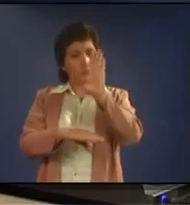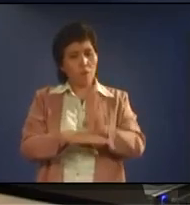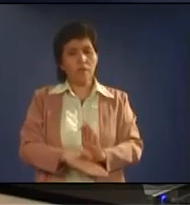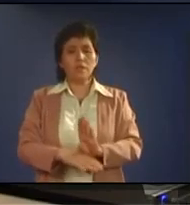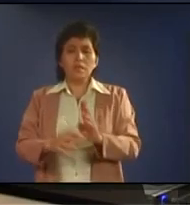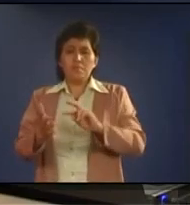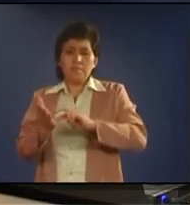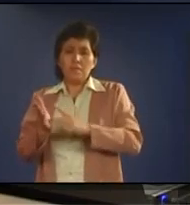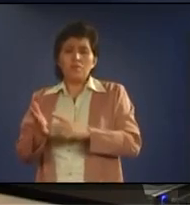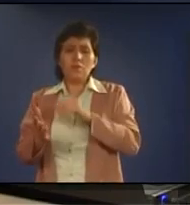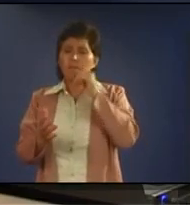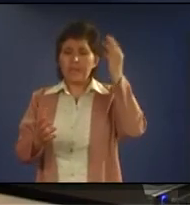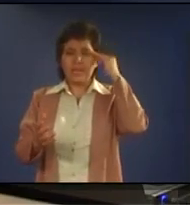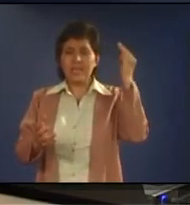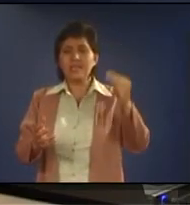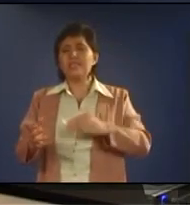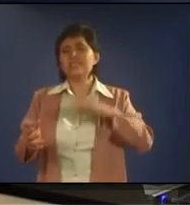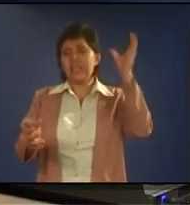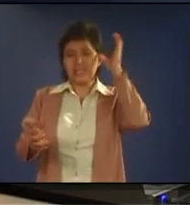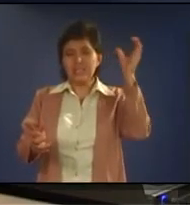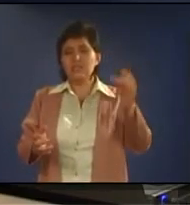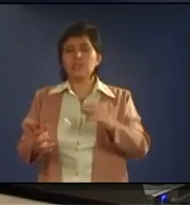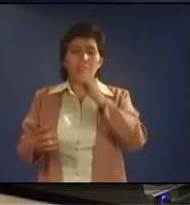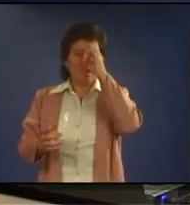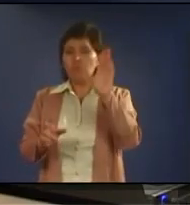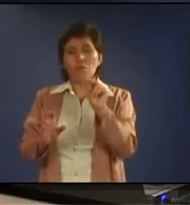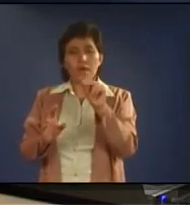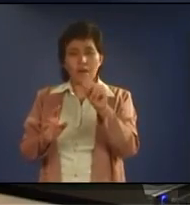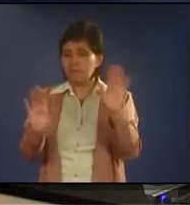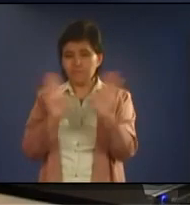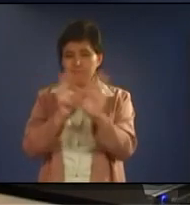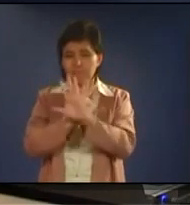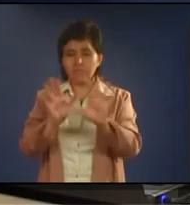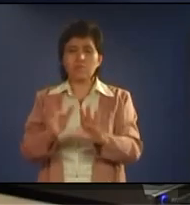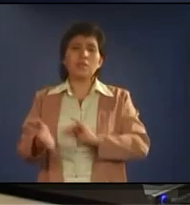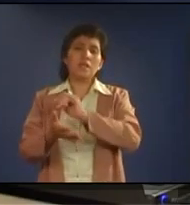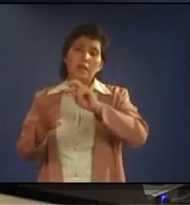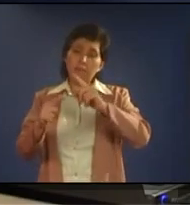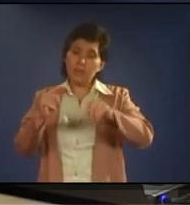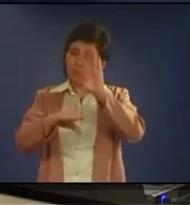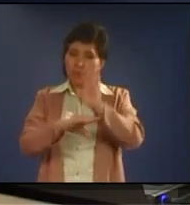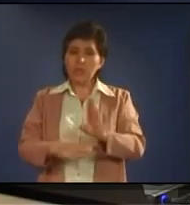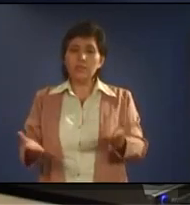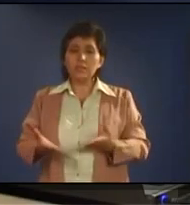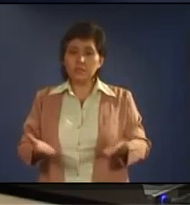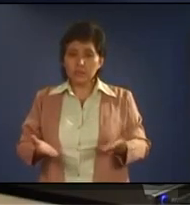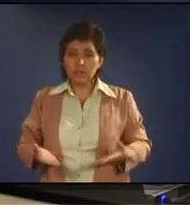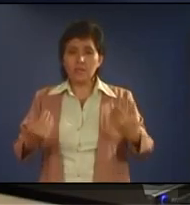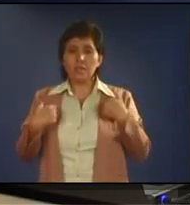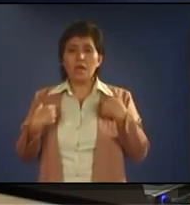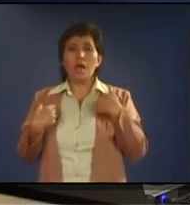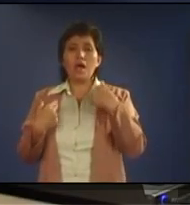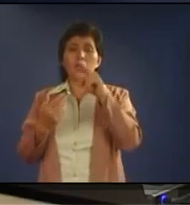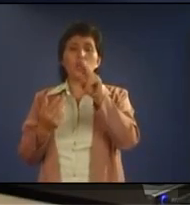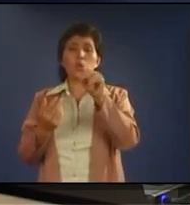mean a Malay, a Chinese, or an Indian culture. Hereby, a culture means that there is a norms within